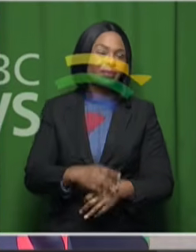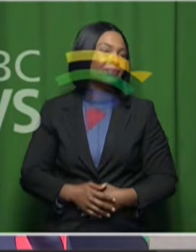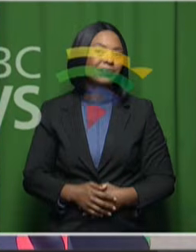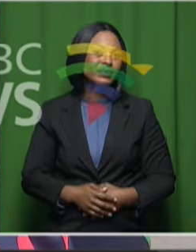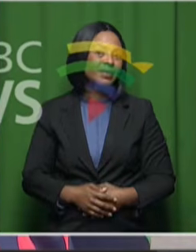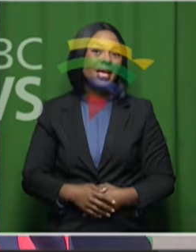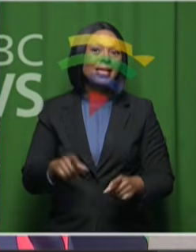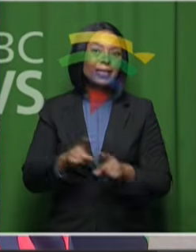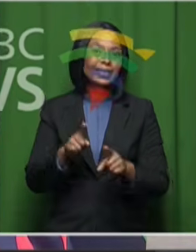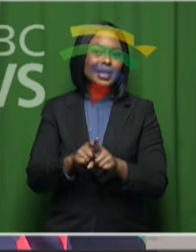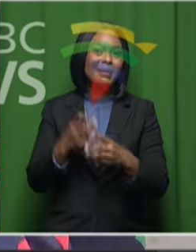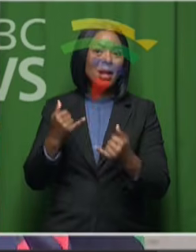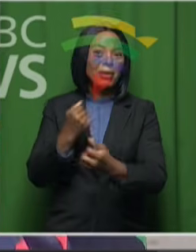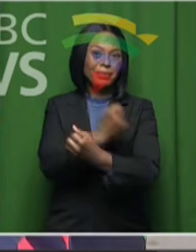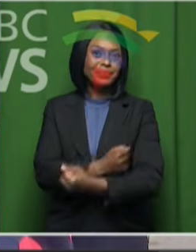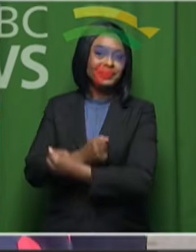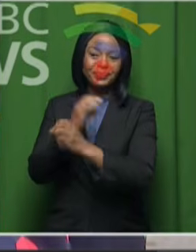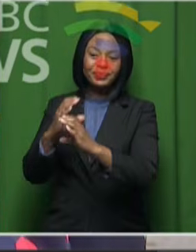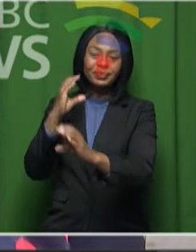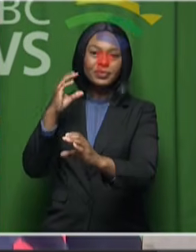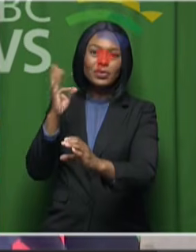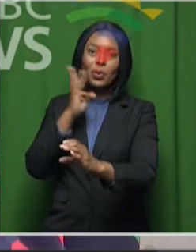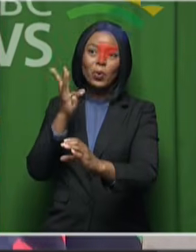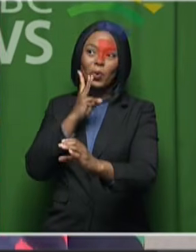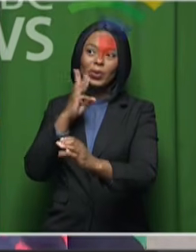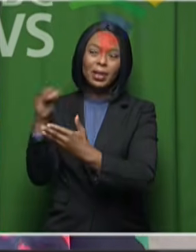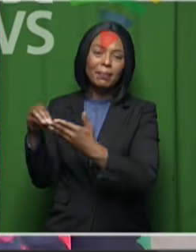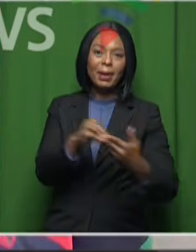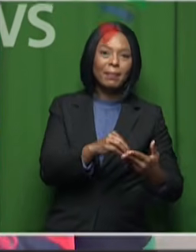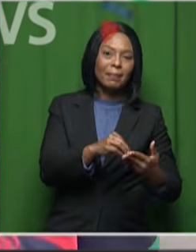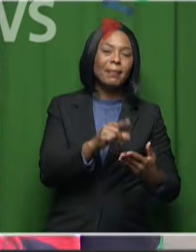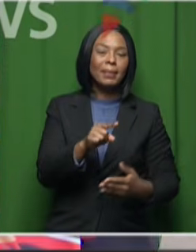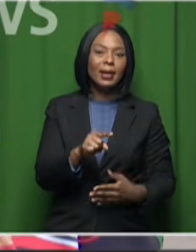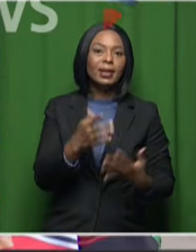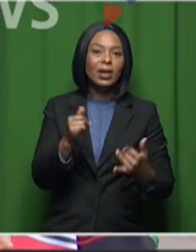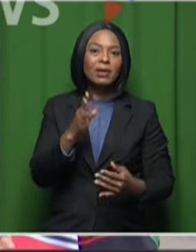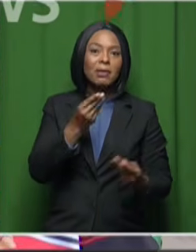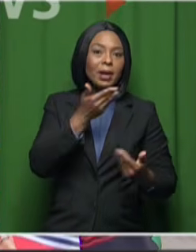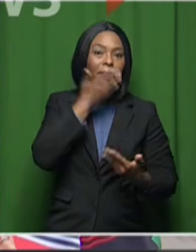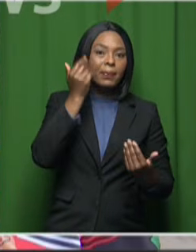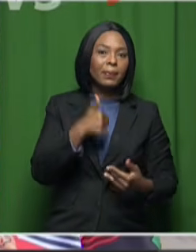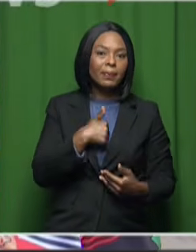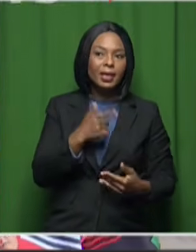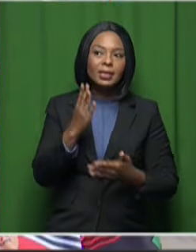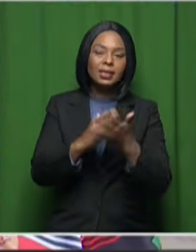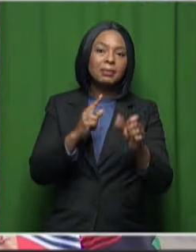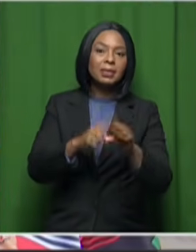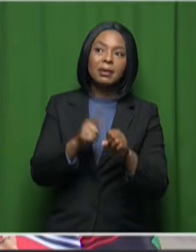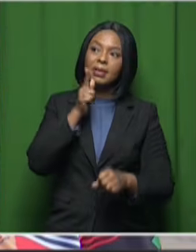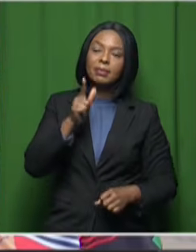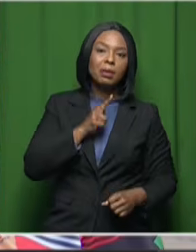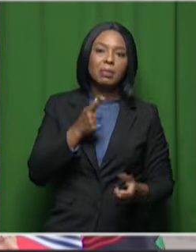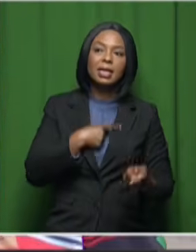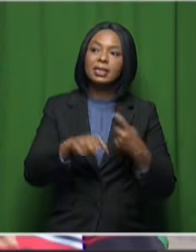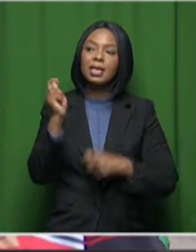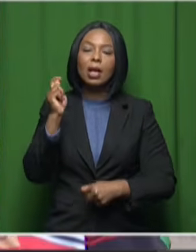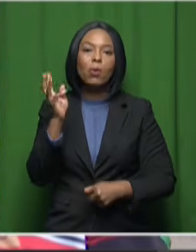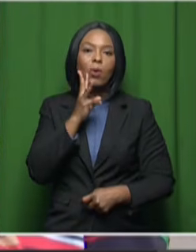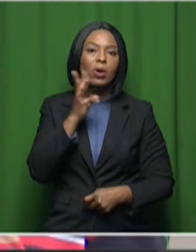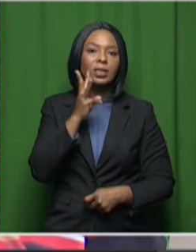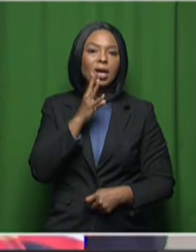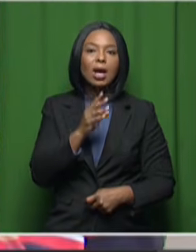don't, if you don't have money, sometimes they'll tell you straight that we are selling the water. It's